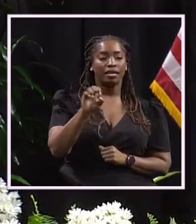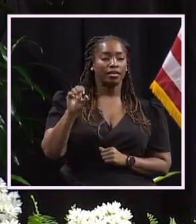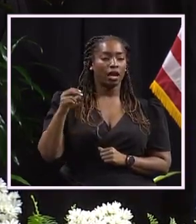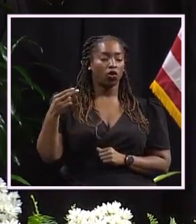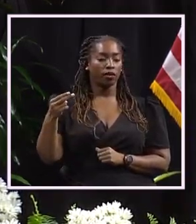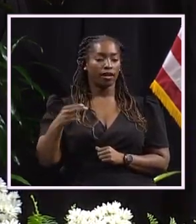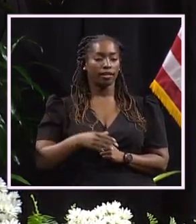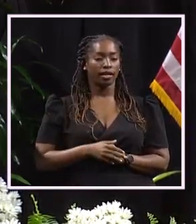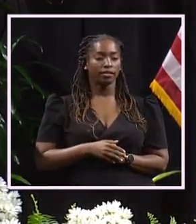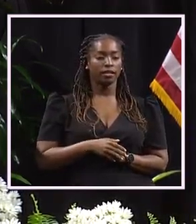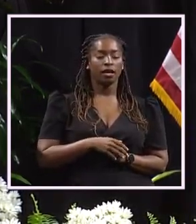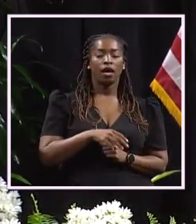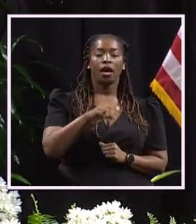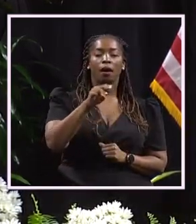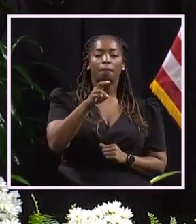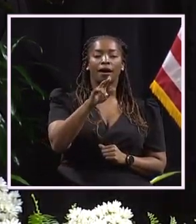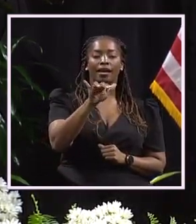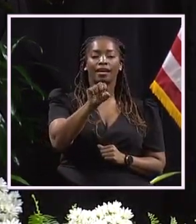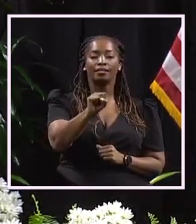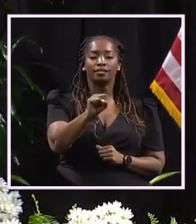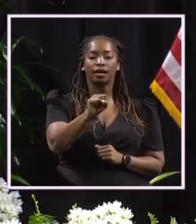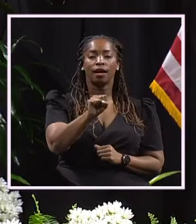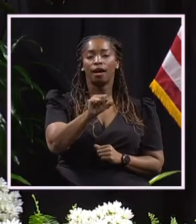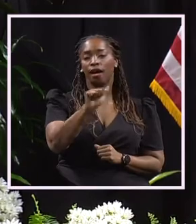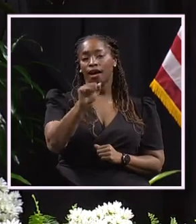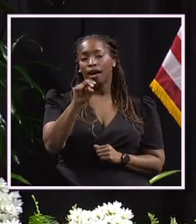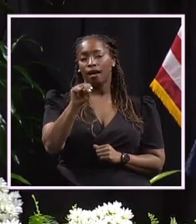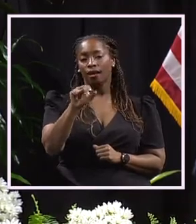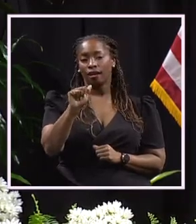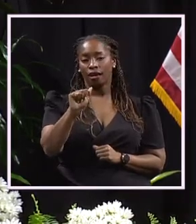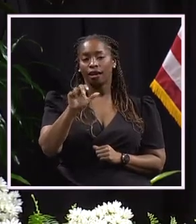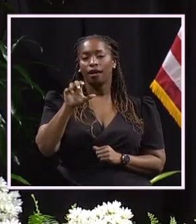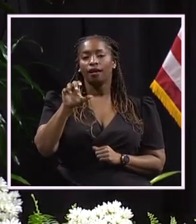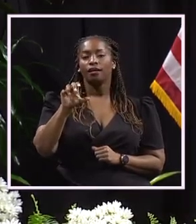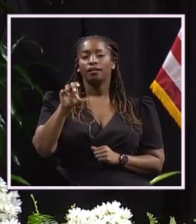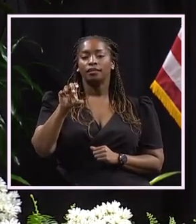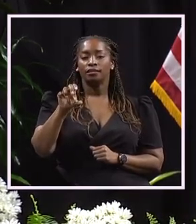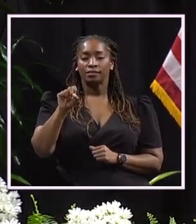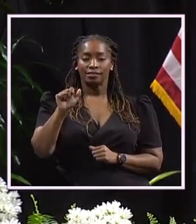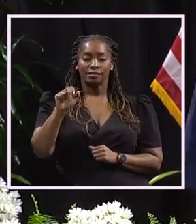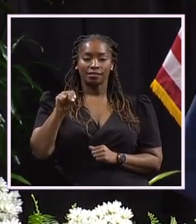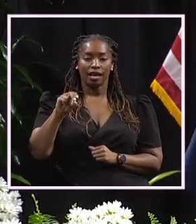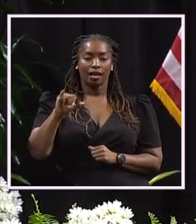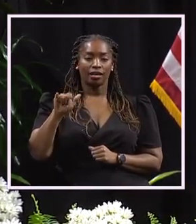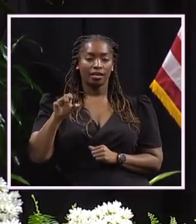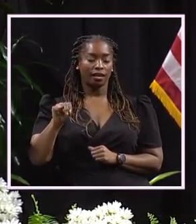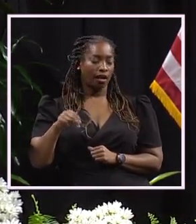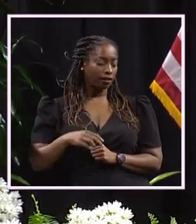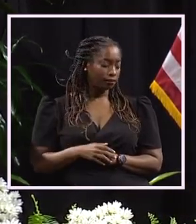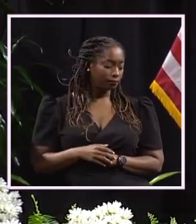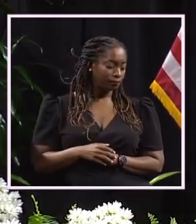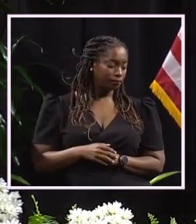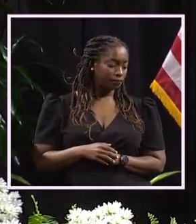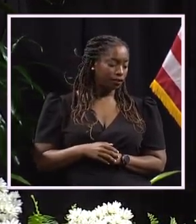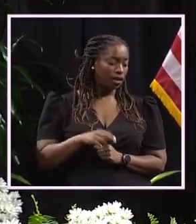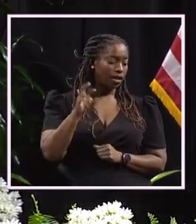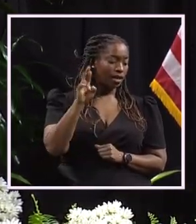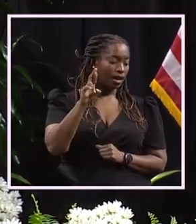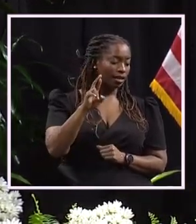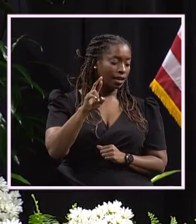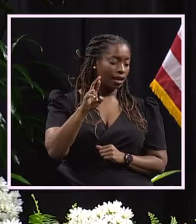Marisa Iliana Santillan, summa cum laude. Triana Rebecca